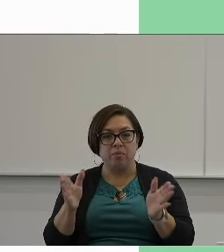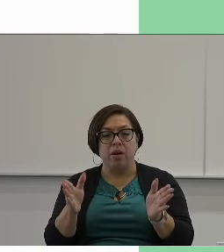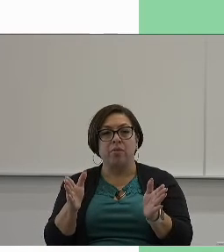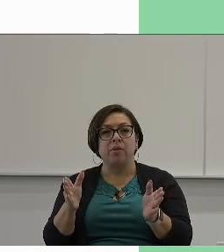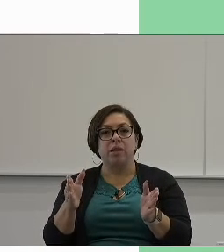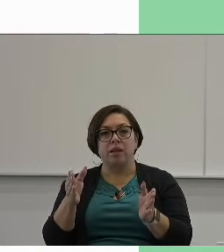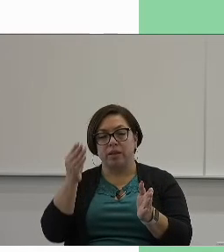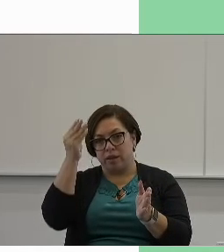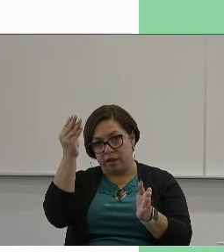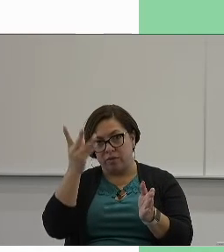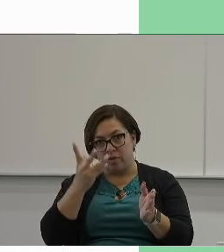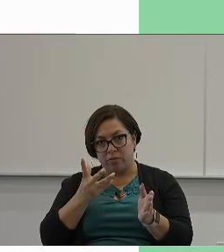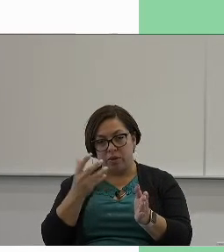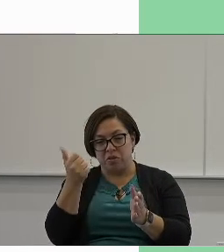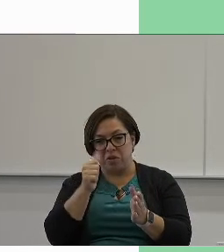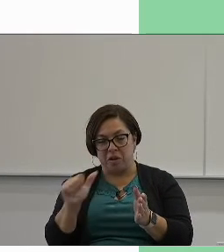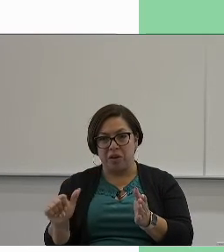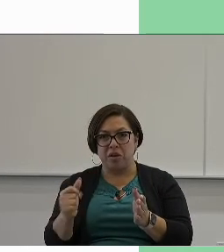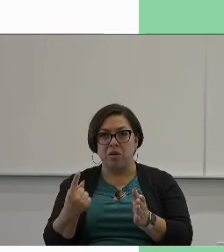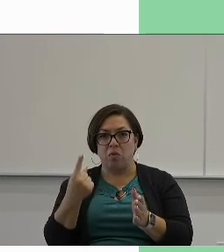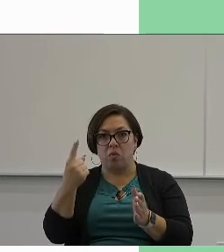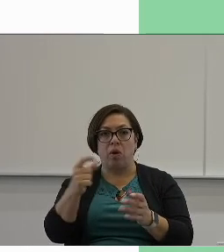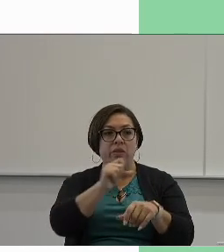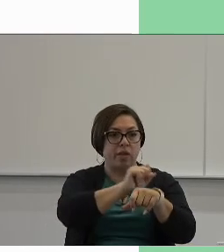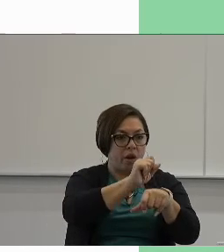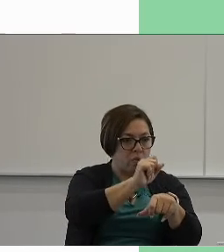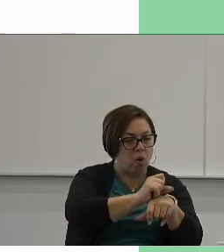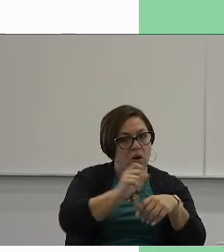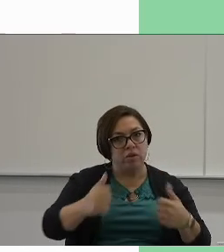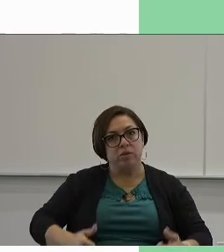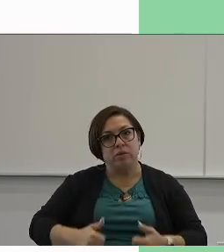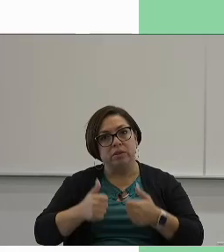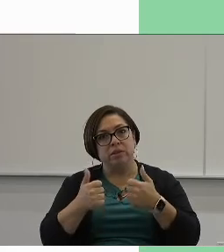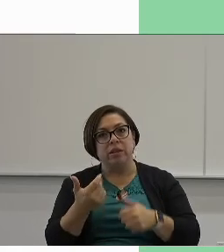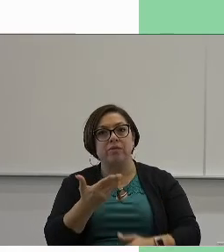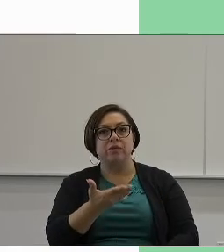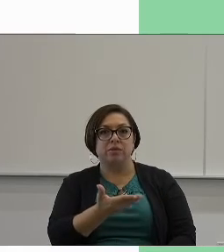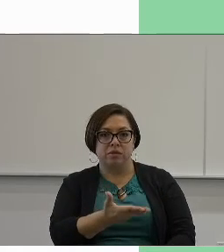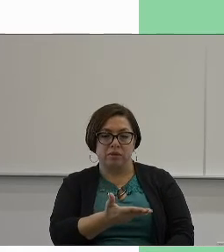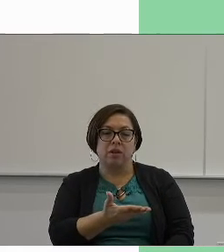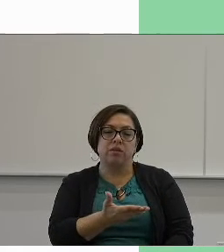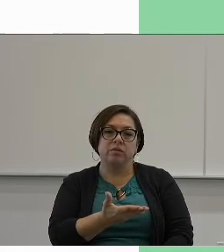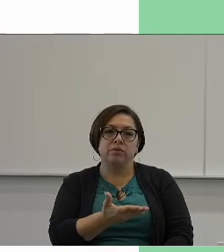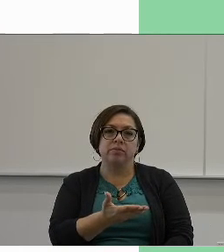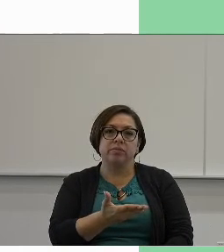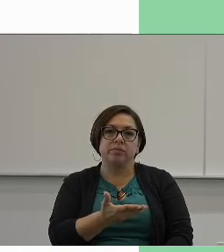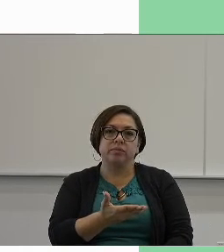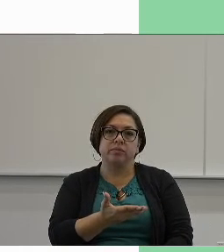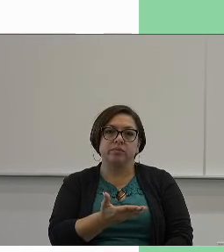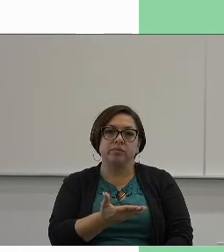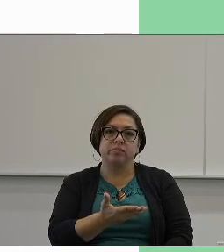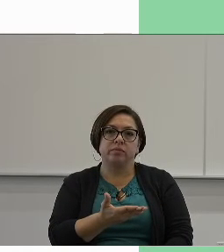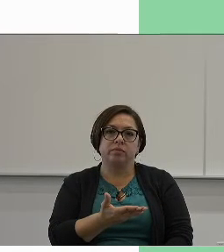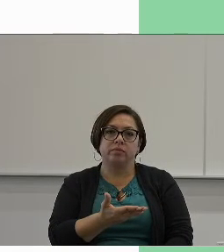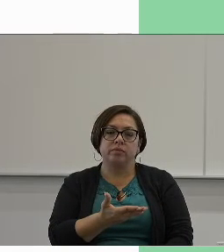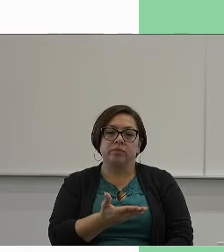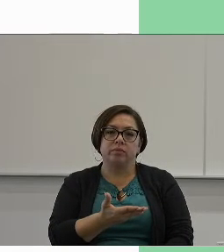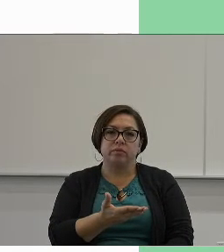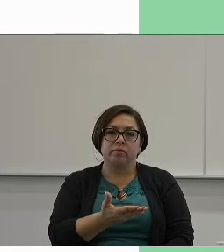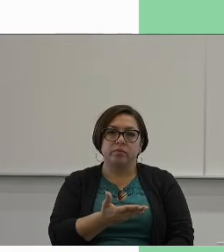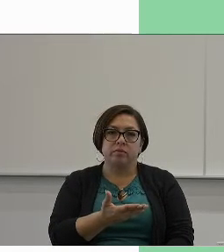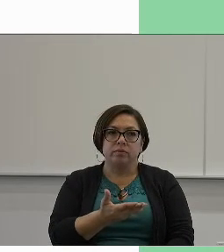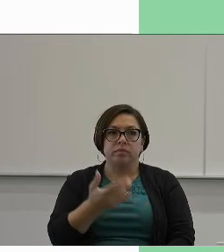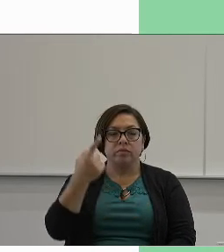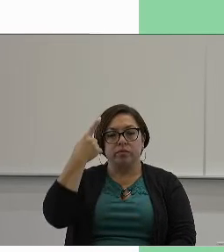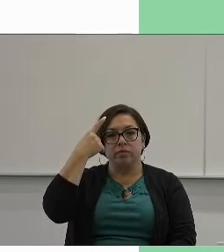precincts or has any particular working knowledge or interest in them, a public input on where the public feels those